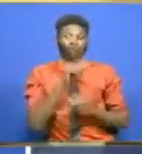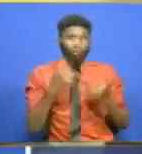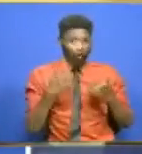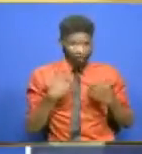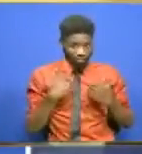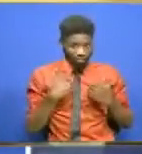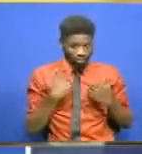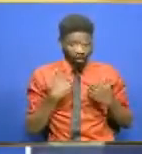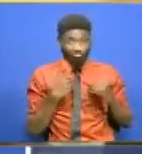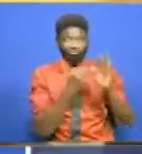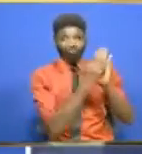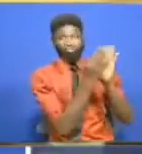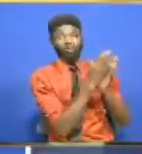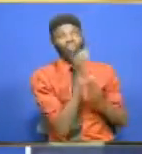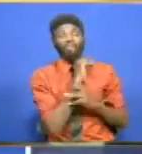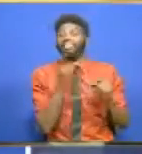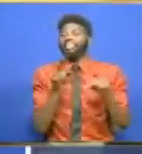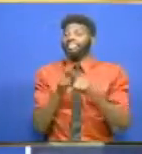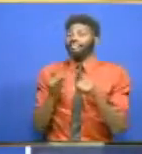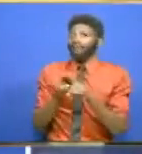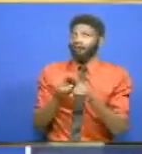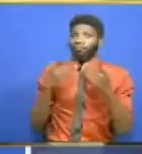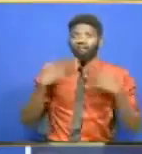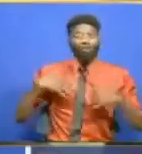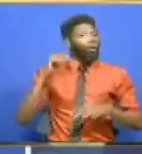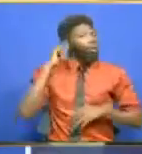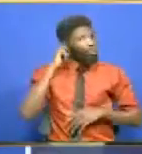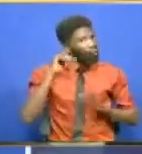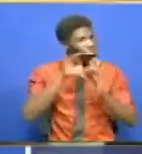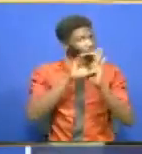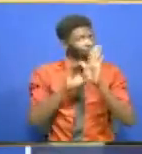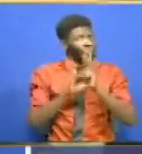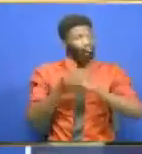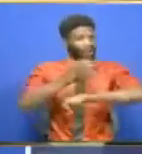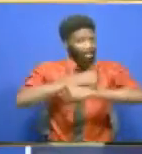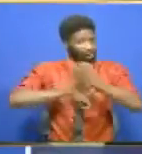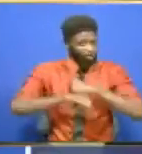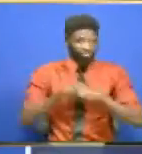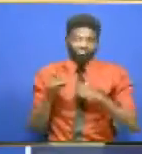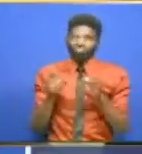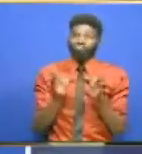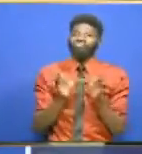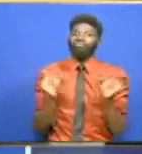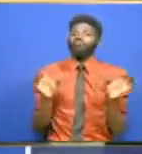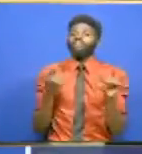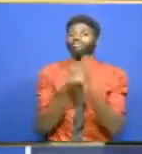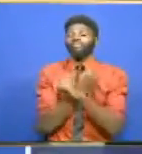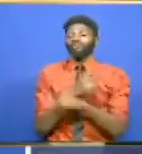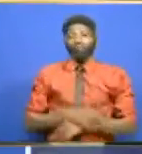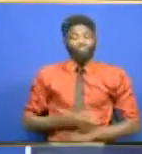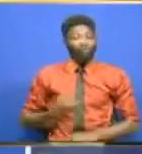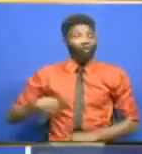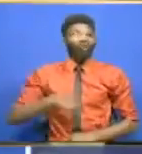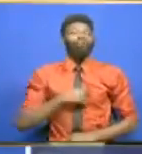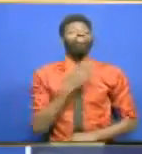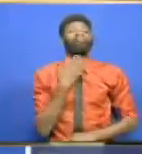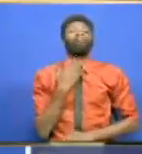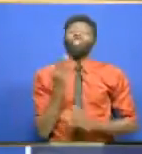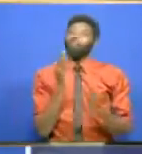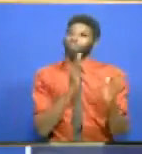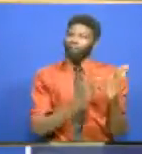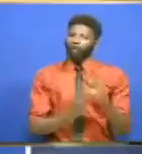it. And I think that is the reason for which we want to take a very brisk and robust arrangement